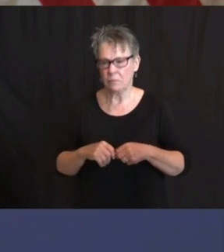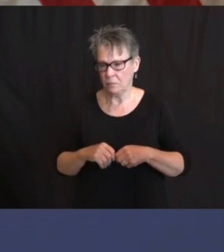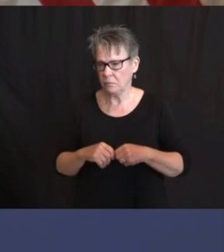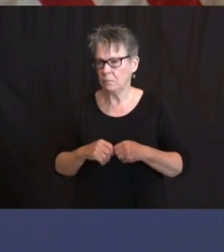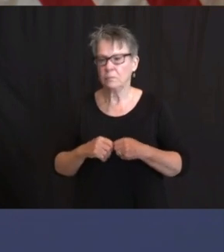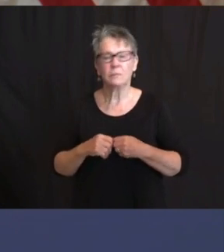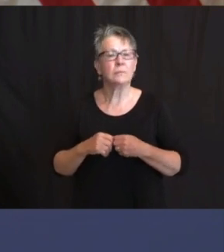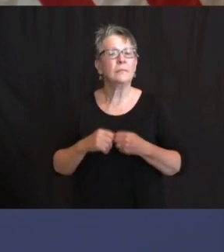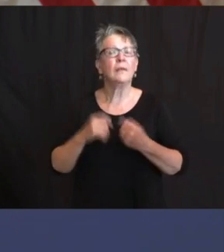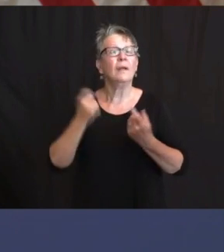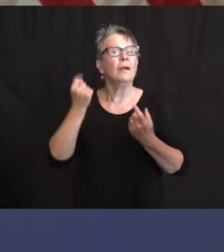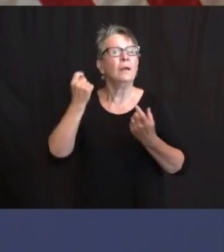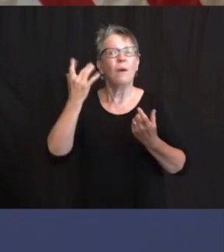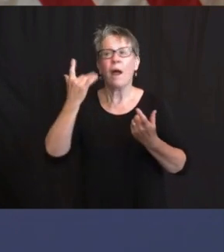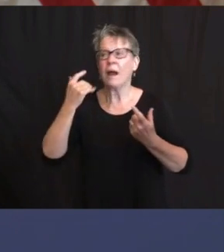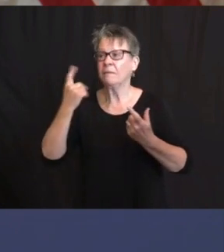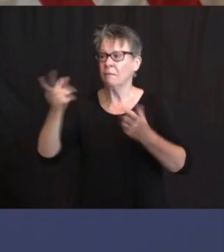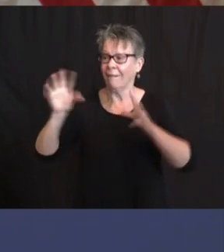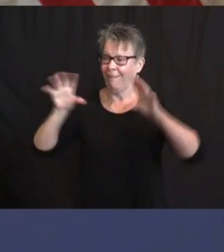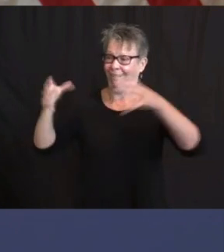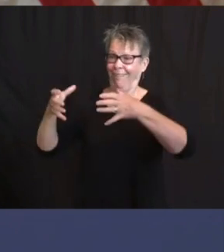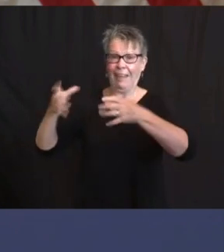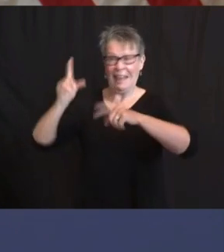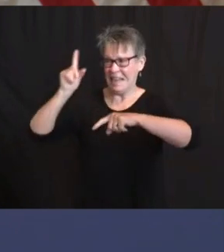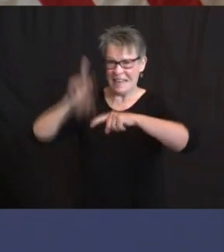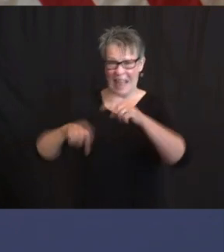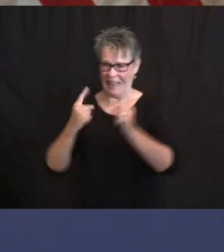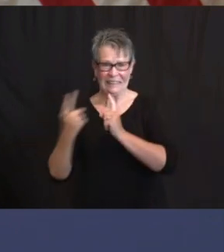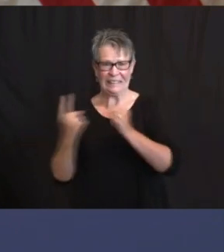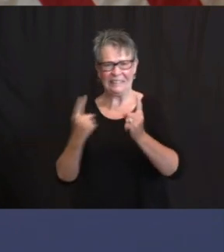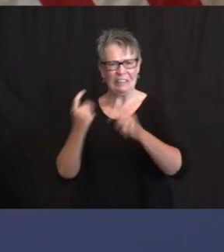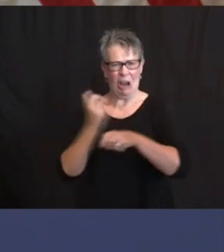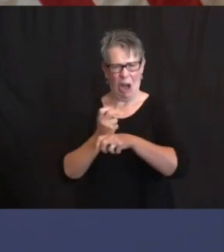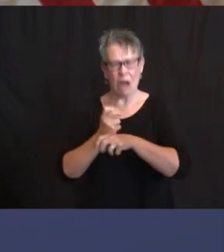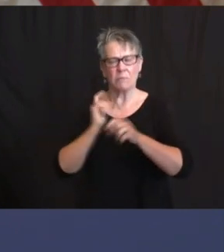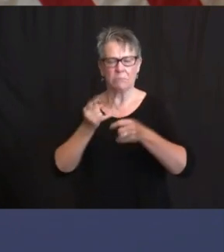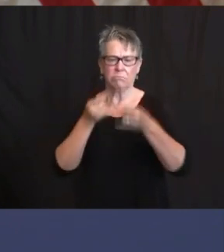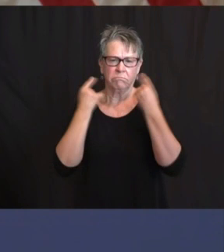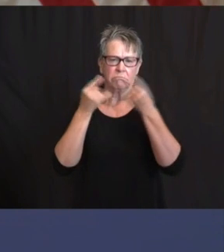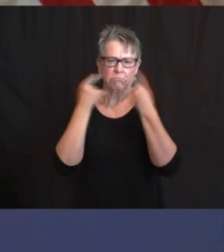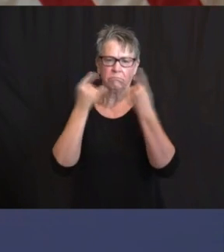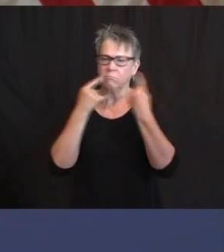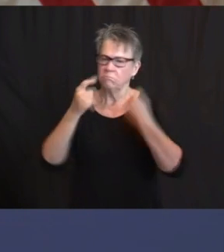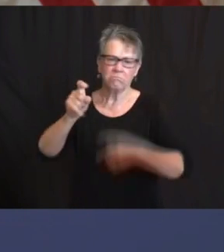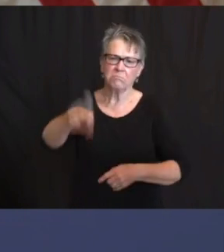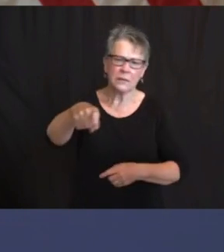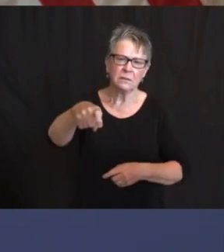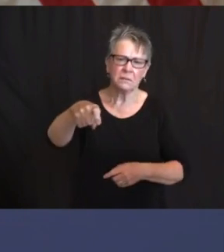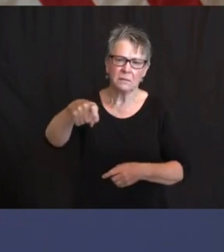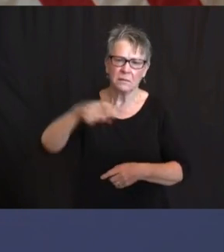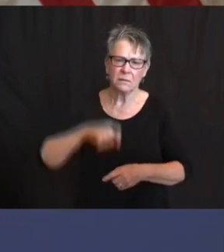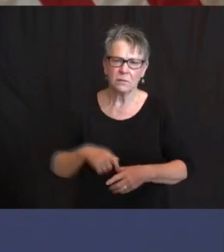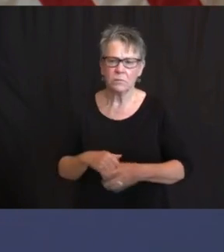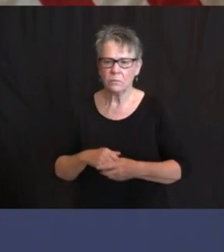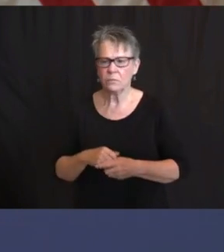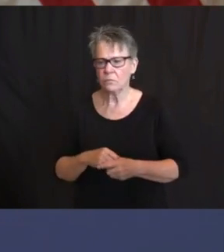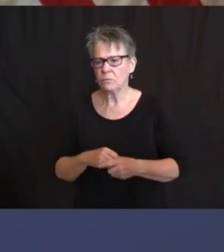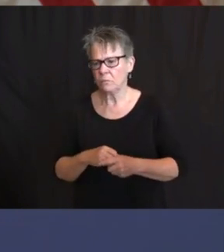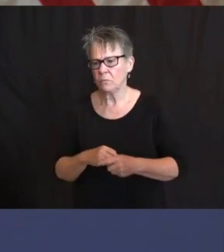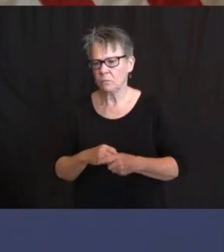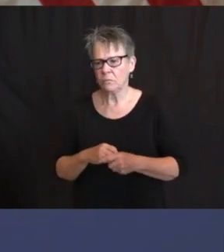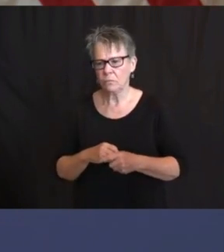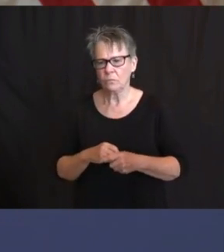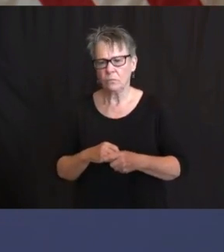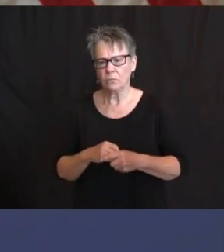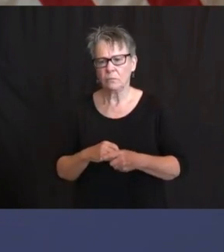success throughout all restart stages will be robust testing and contact tracing. And individuals should work with their local